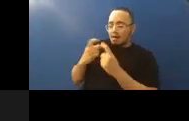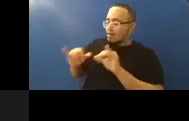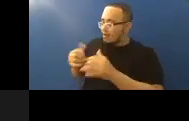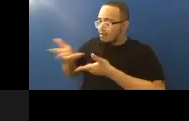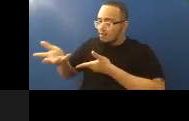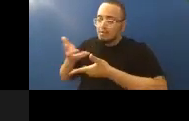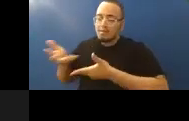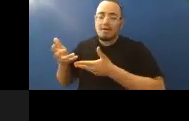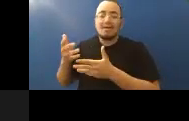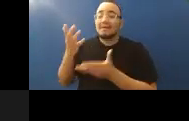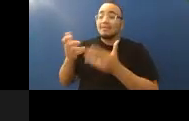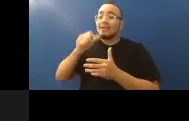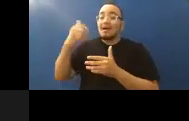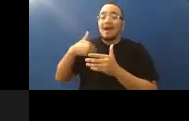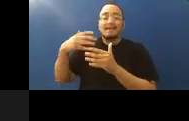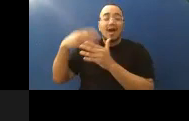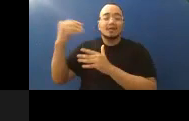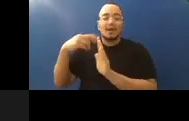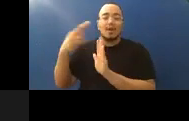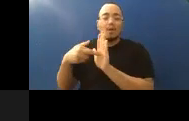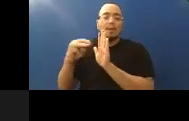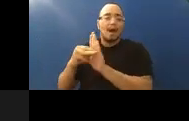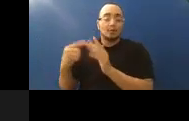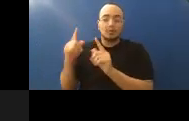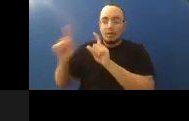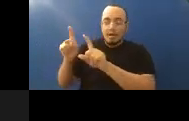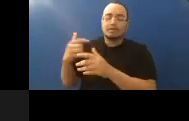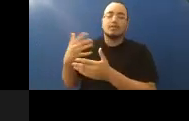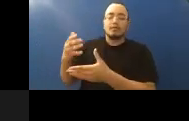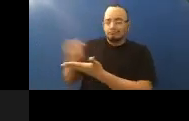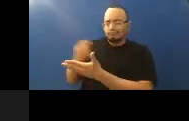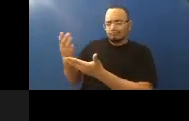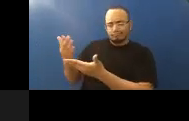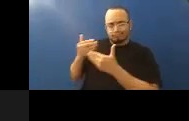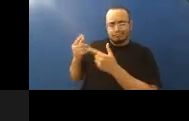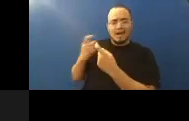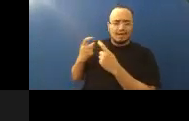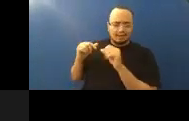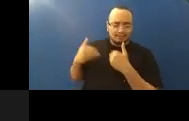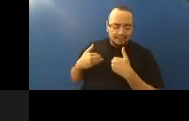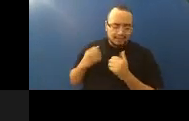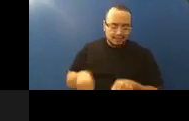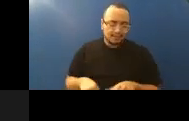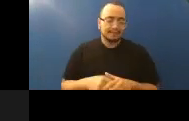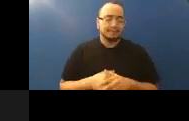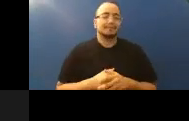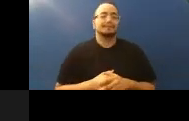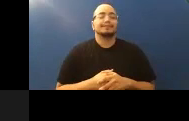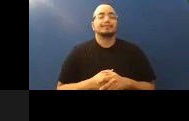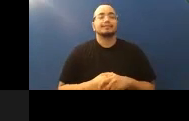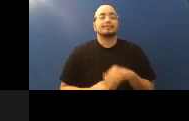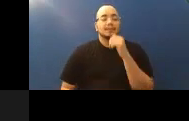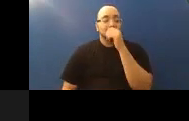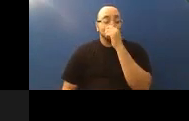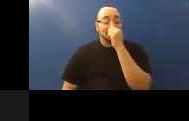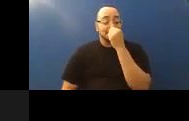else to ask, right? One of the things that really stood out to me when we were talking about this panel today was a conversation we